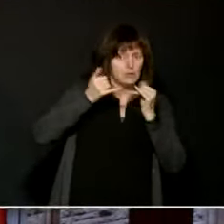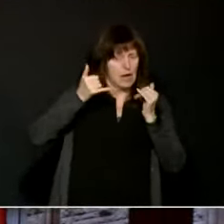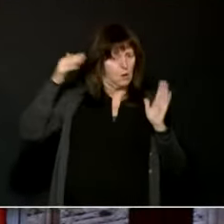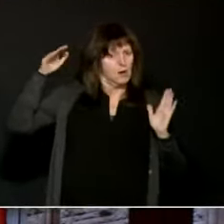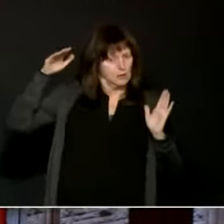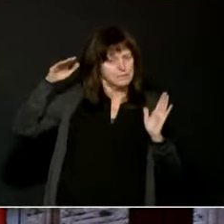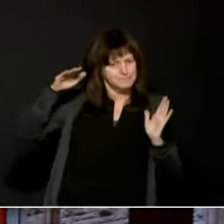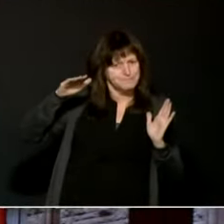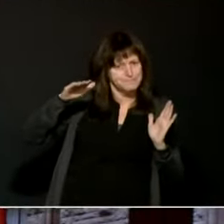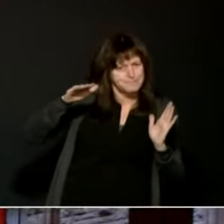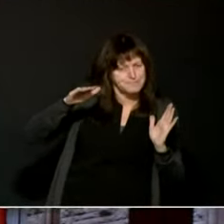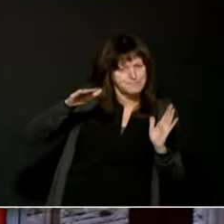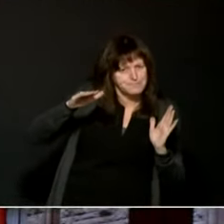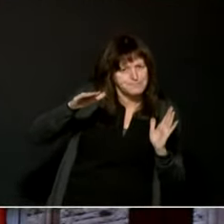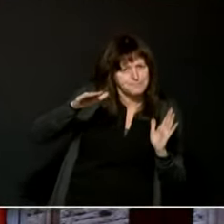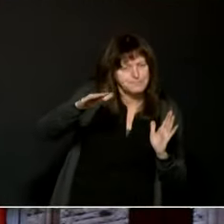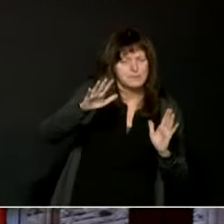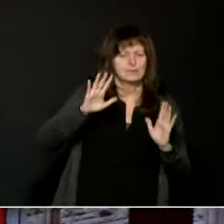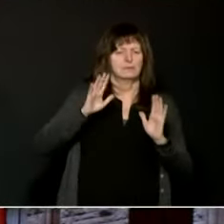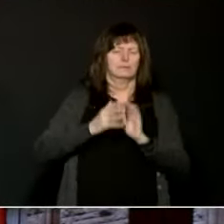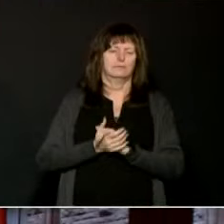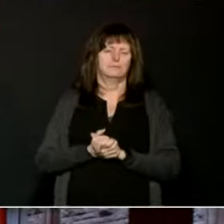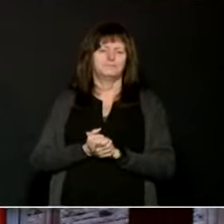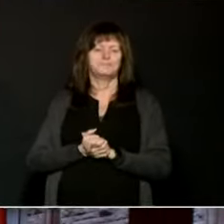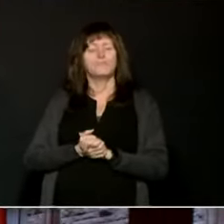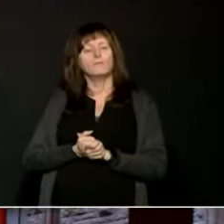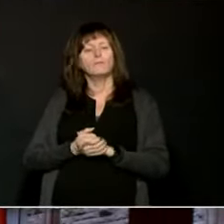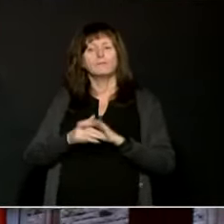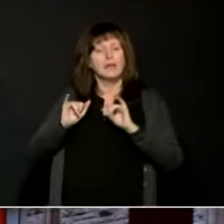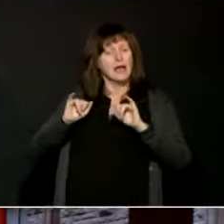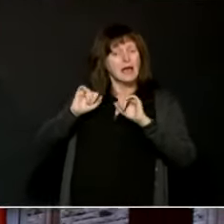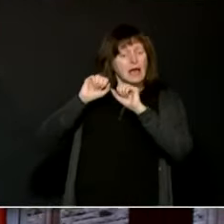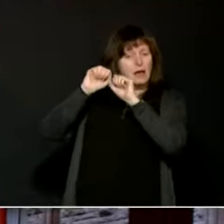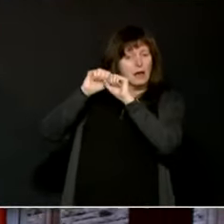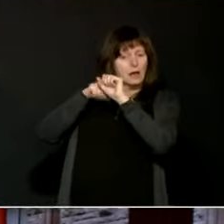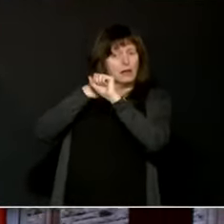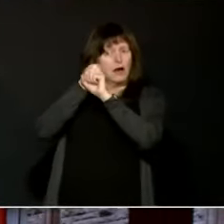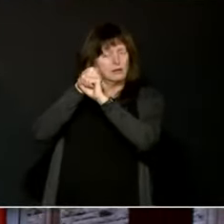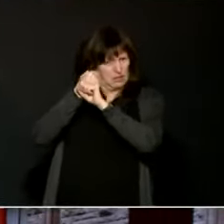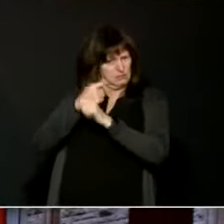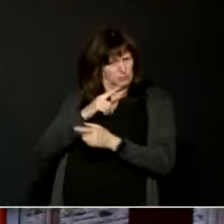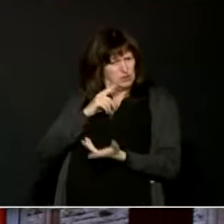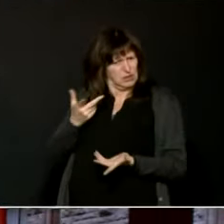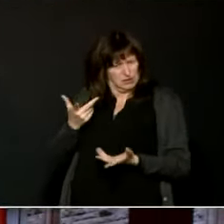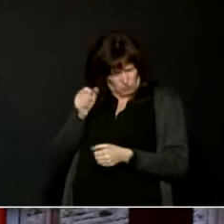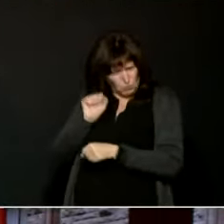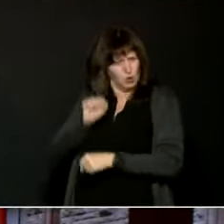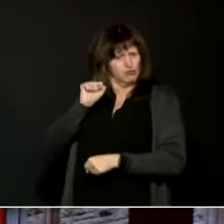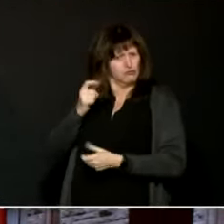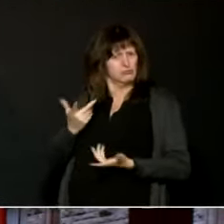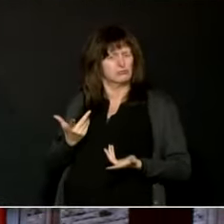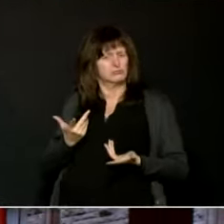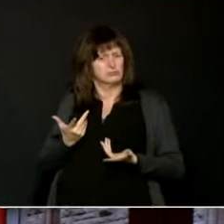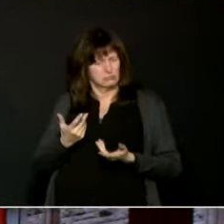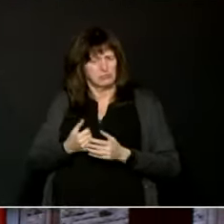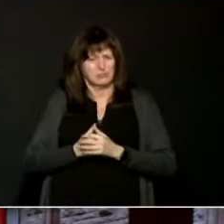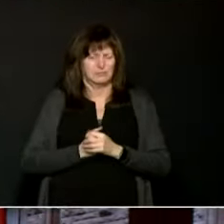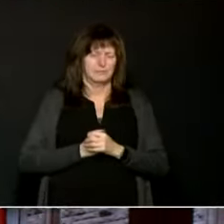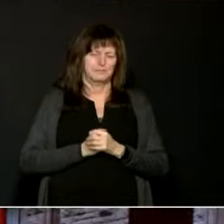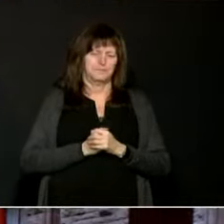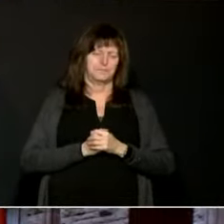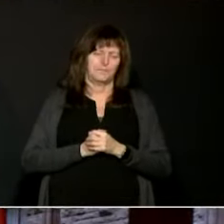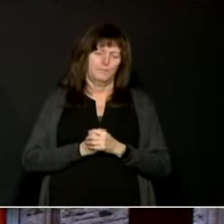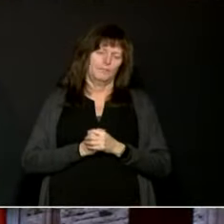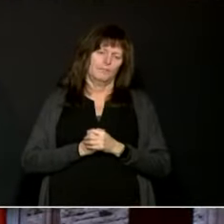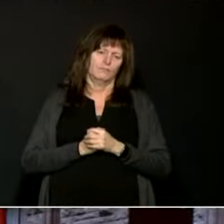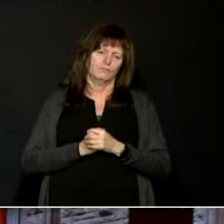those lockdown measures thus far are proven to be effective in that approach. At the same time, we're